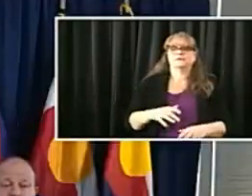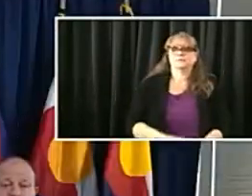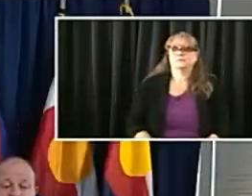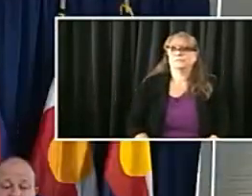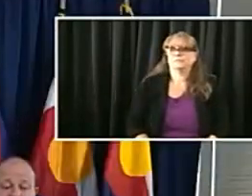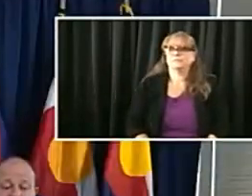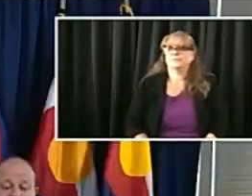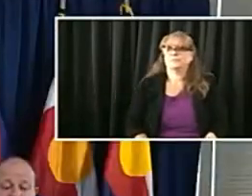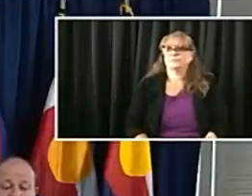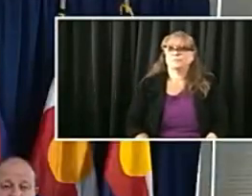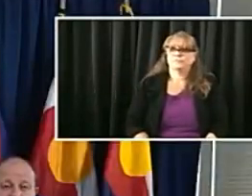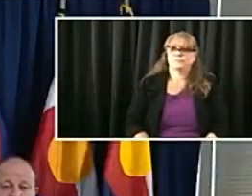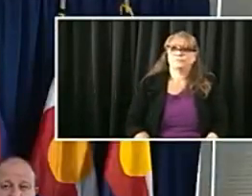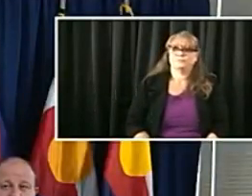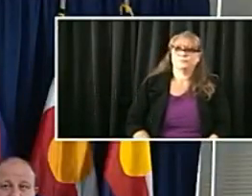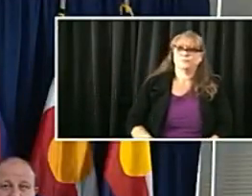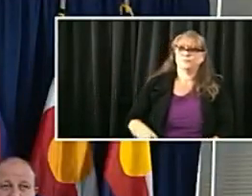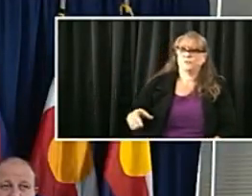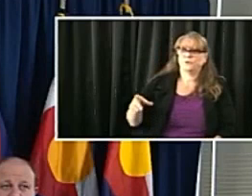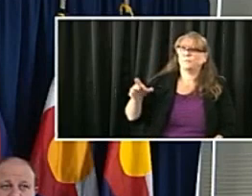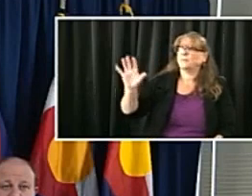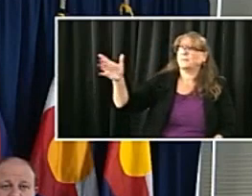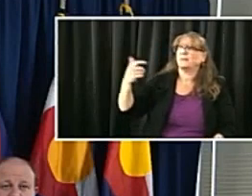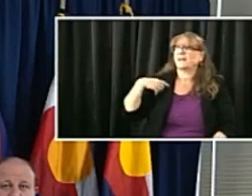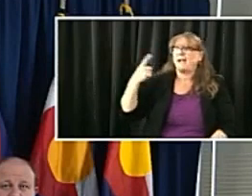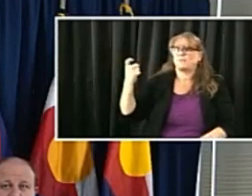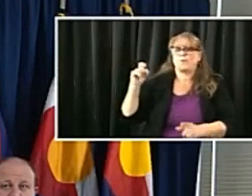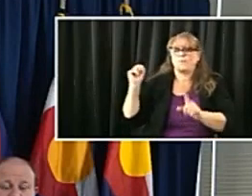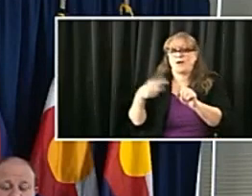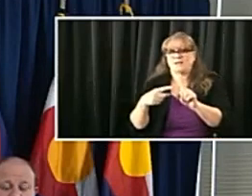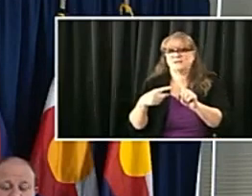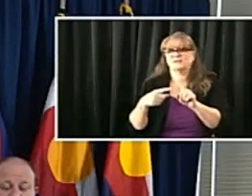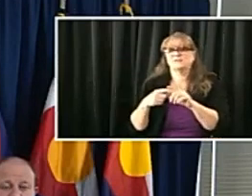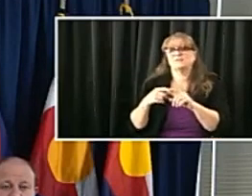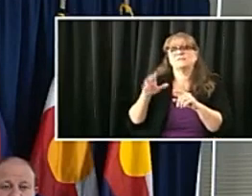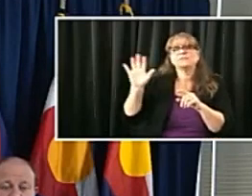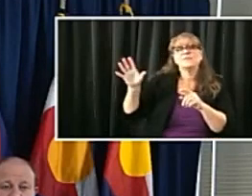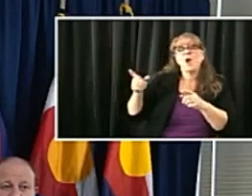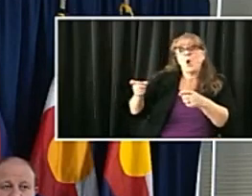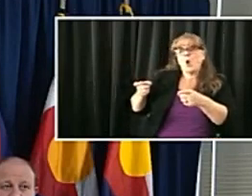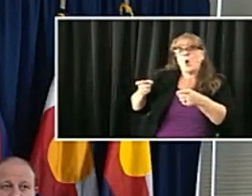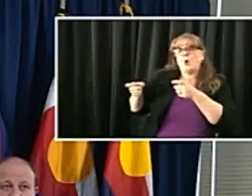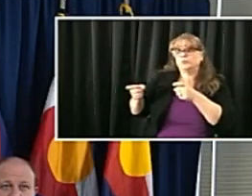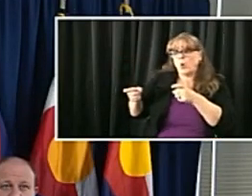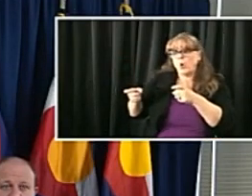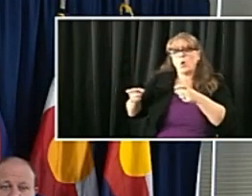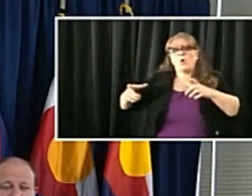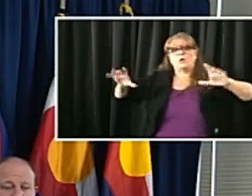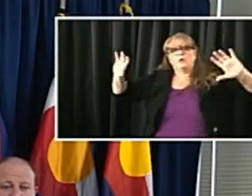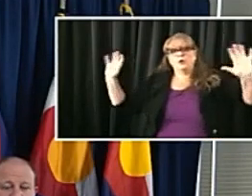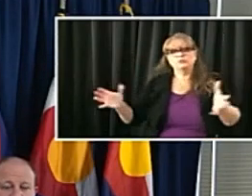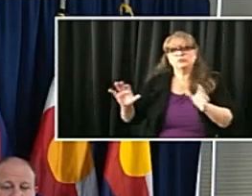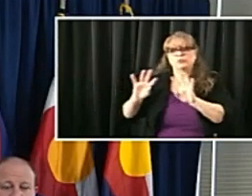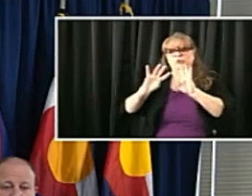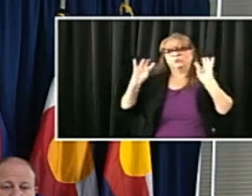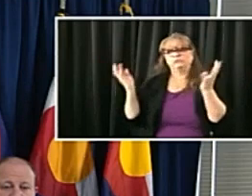Yes, sir, I do. Control, containment, many months to come. Are we talking about another year heading